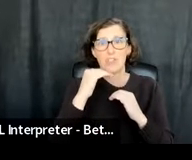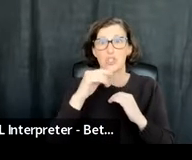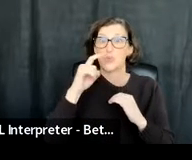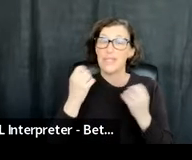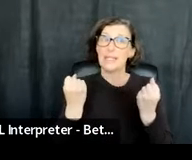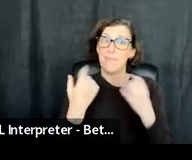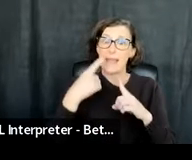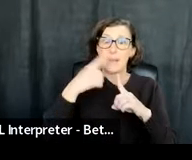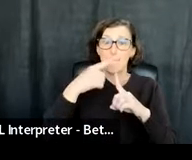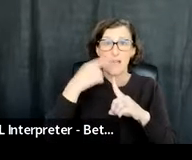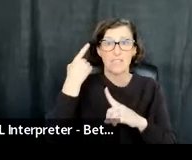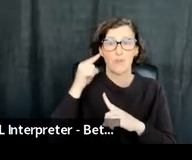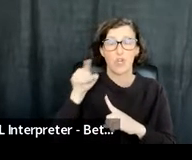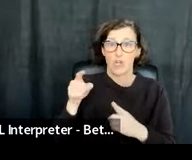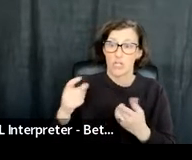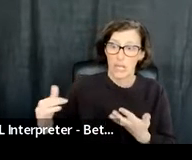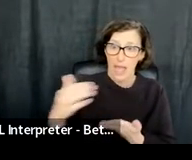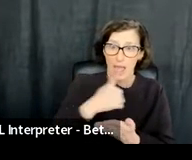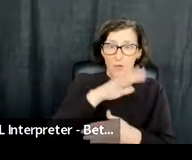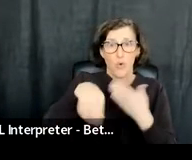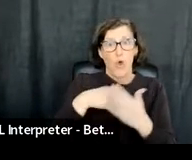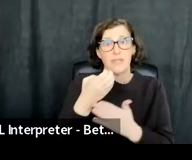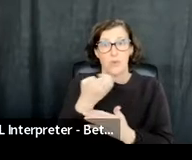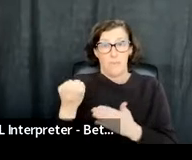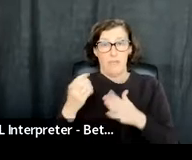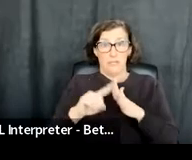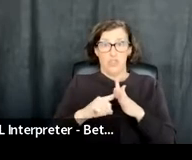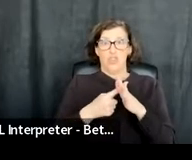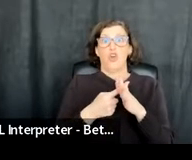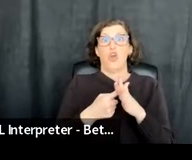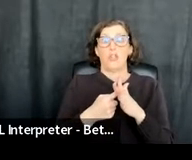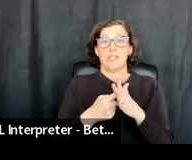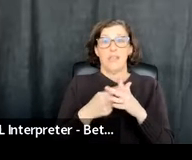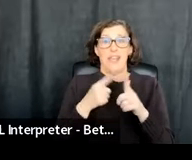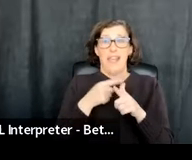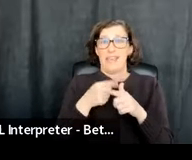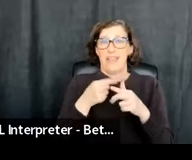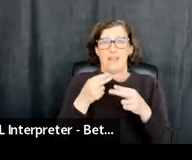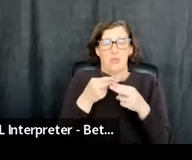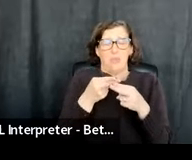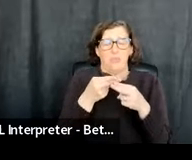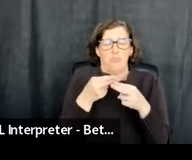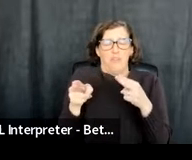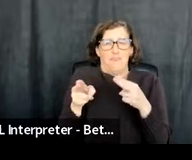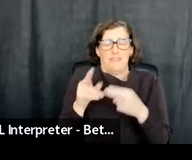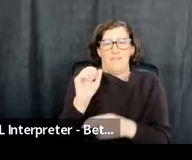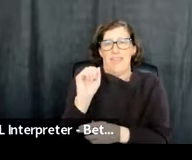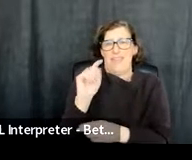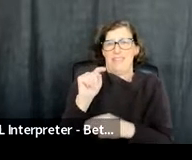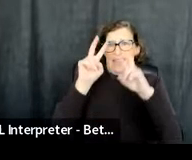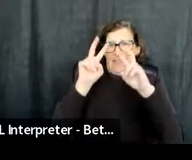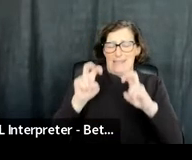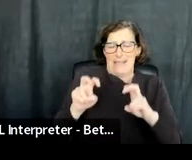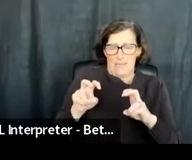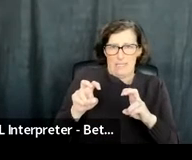of this gear in the first place. And had the briefest of assistive technology assessments been done,